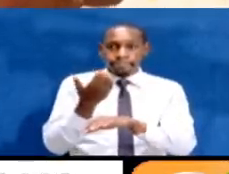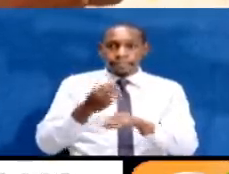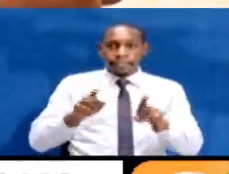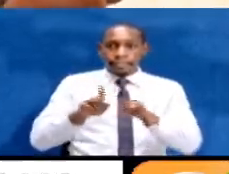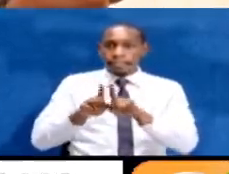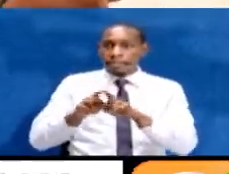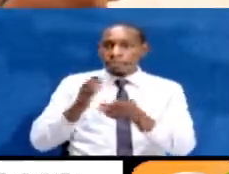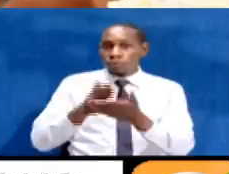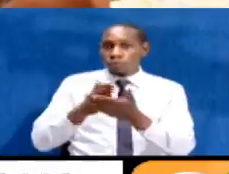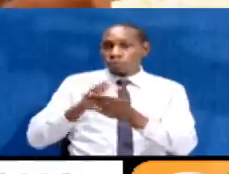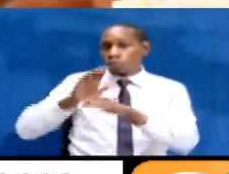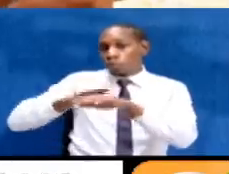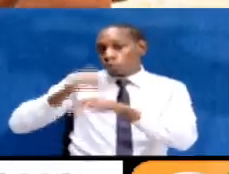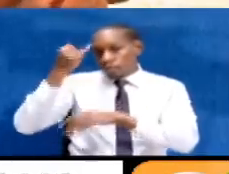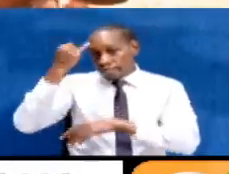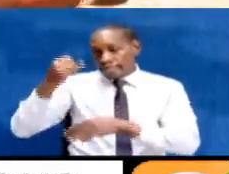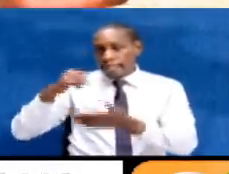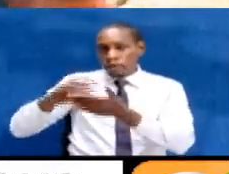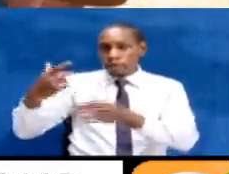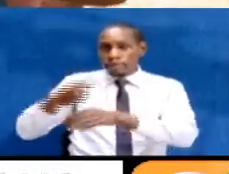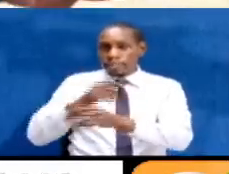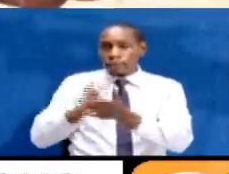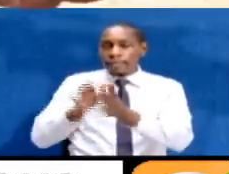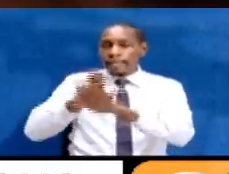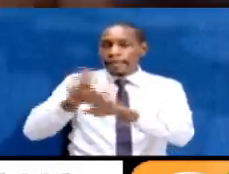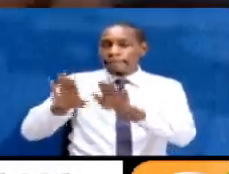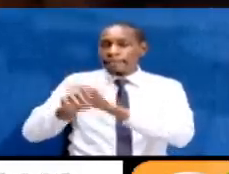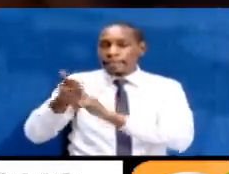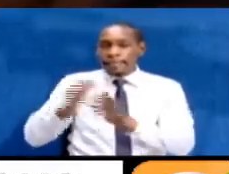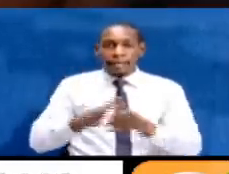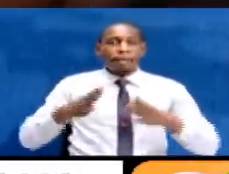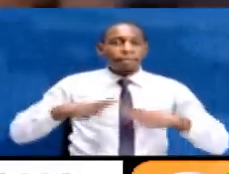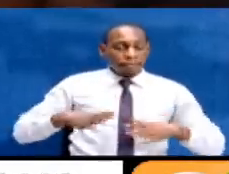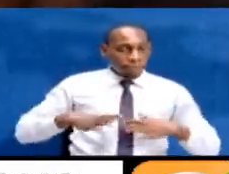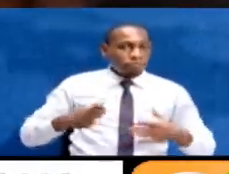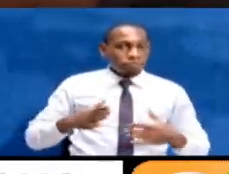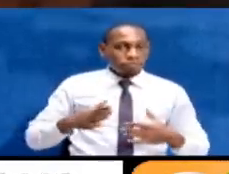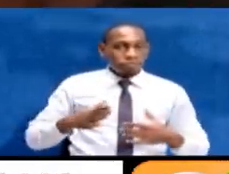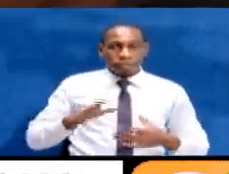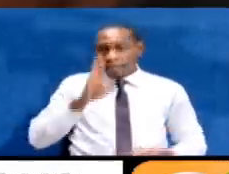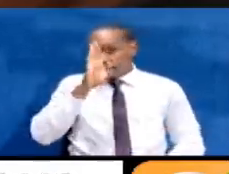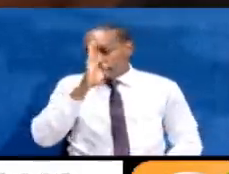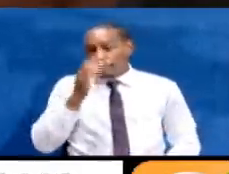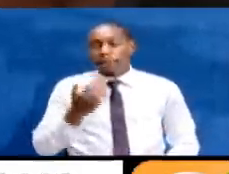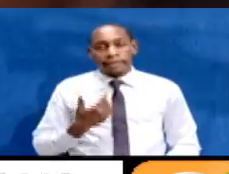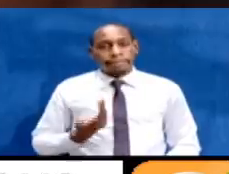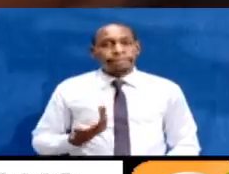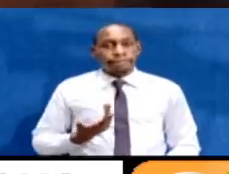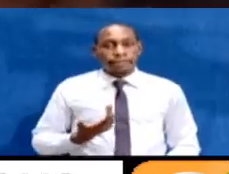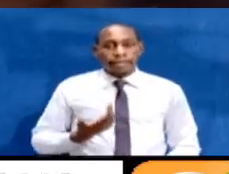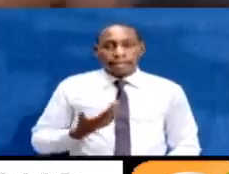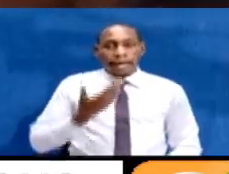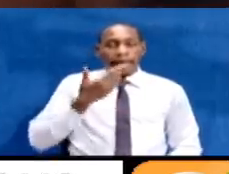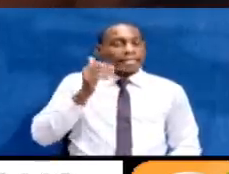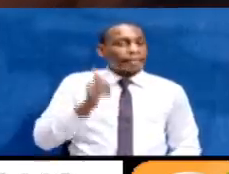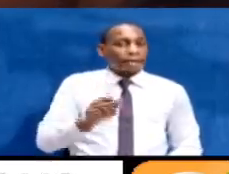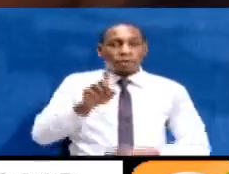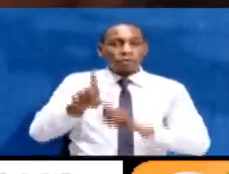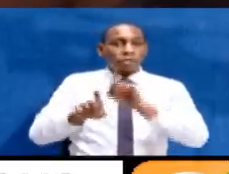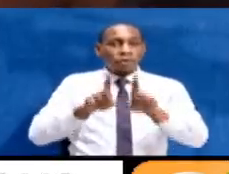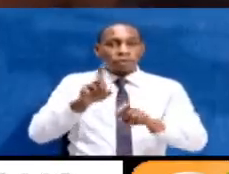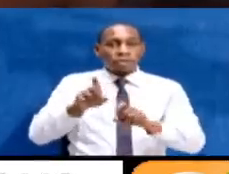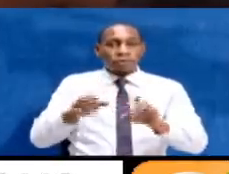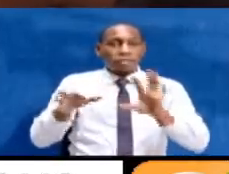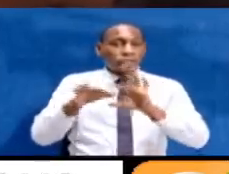even for the most noble of ideas like the vaccination and everything else. People still have some pessimism, and there are still some unanswered